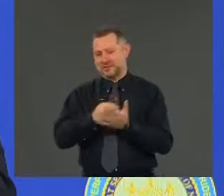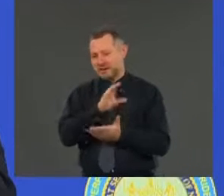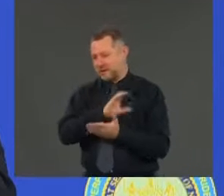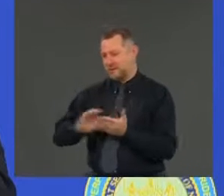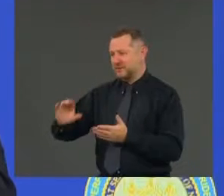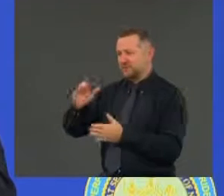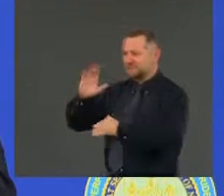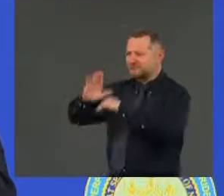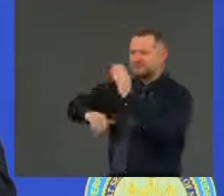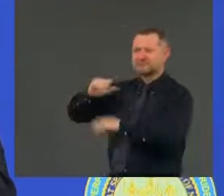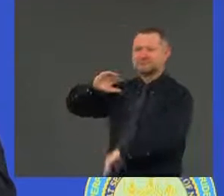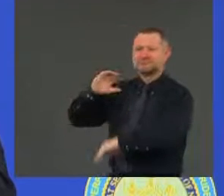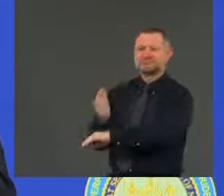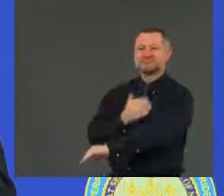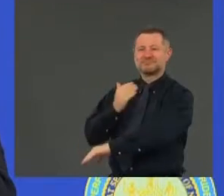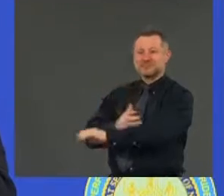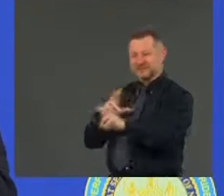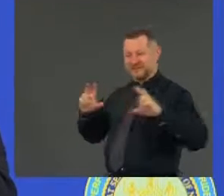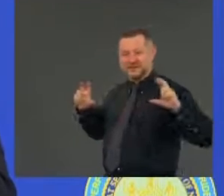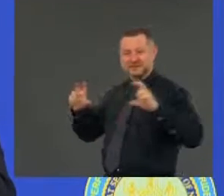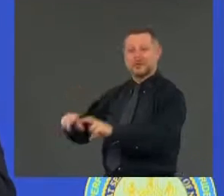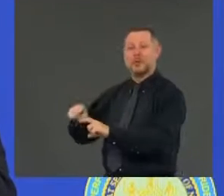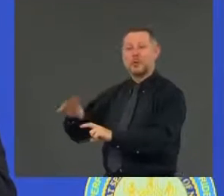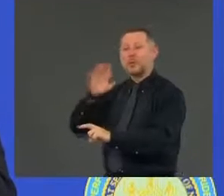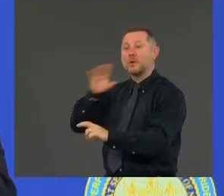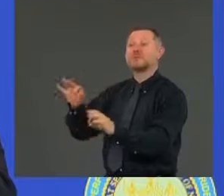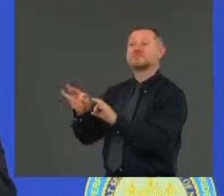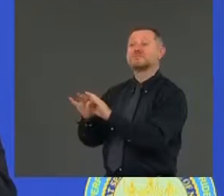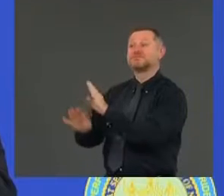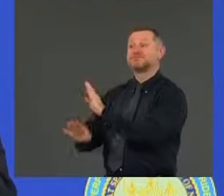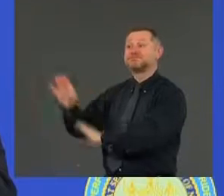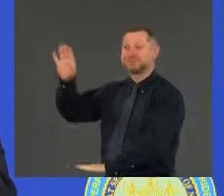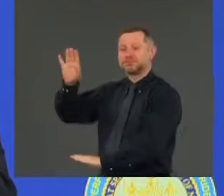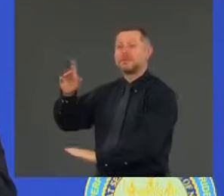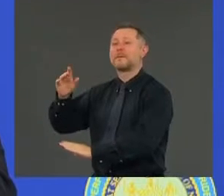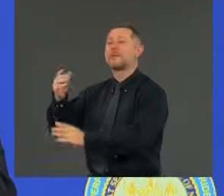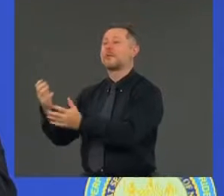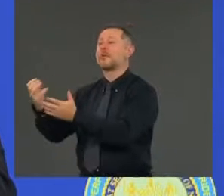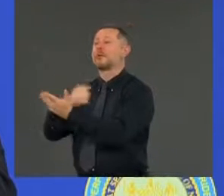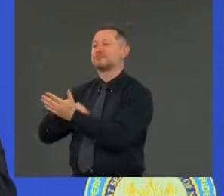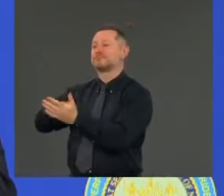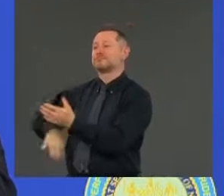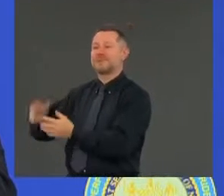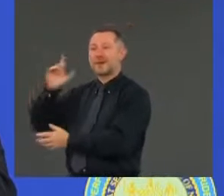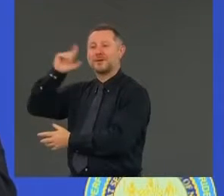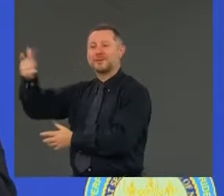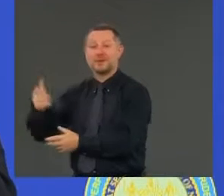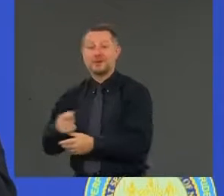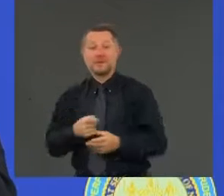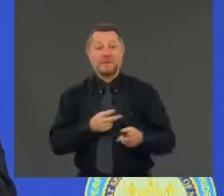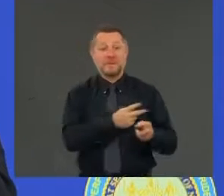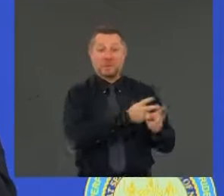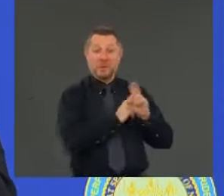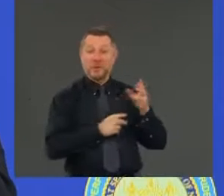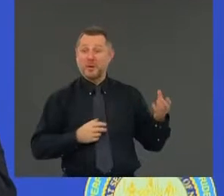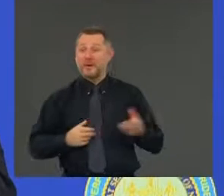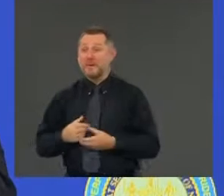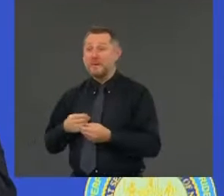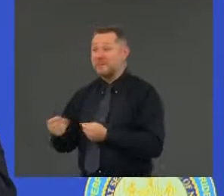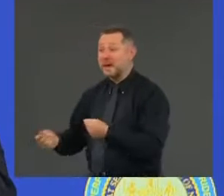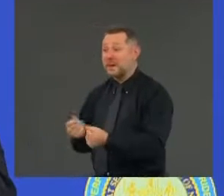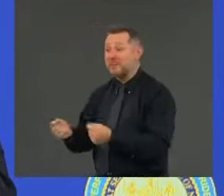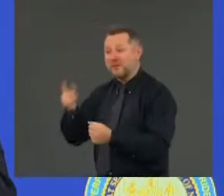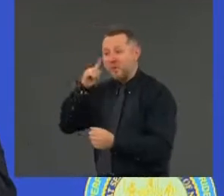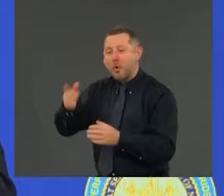expenses. You're making an investment that's going to increase future revenue. Borrowing for operating expenses